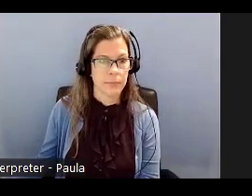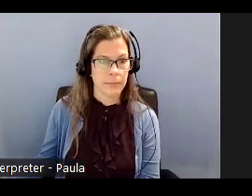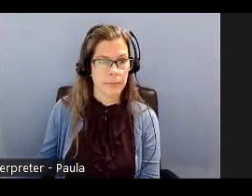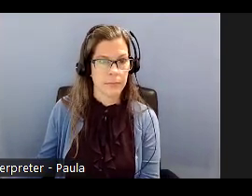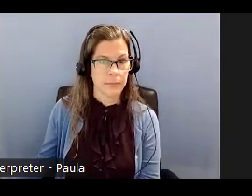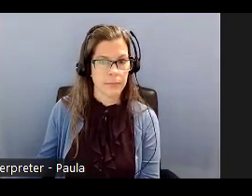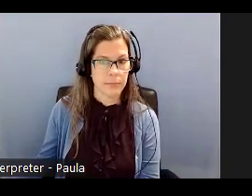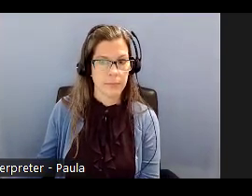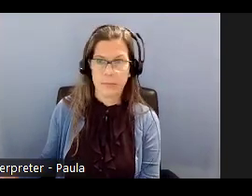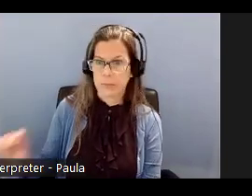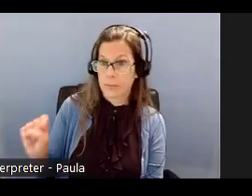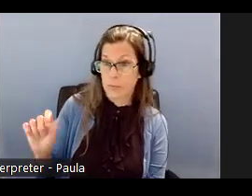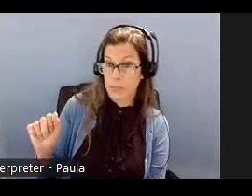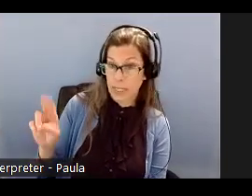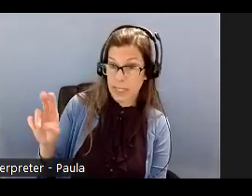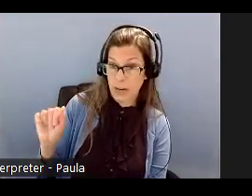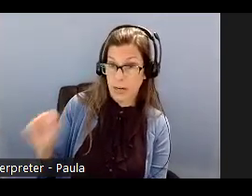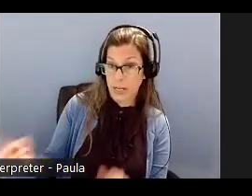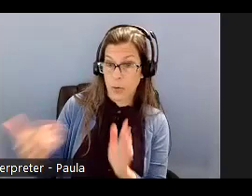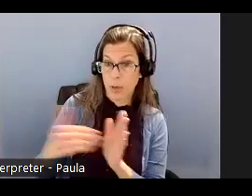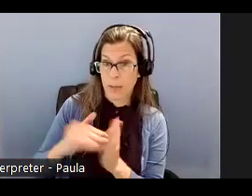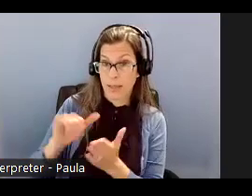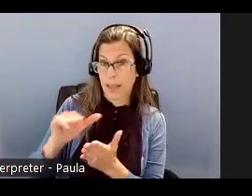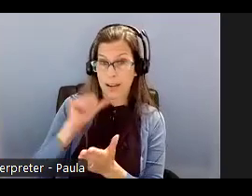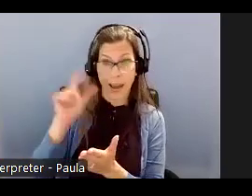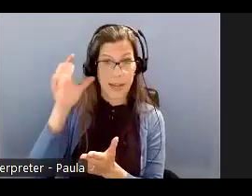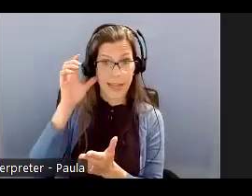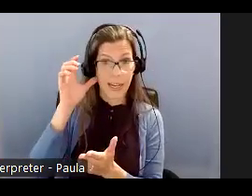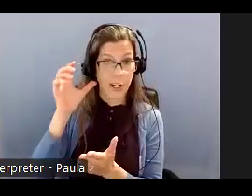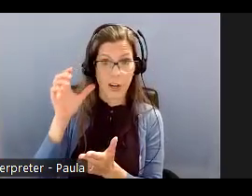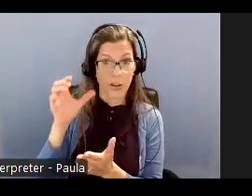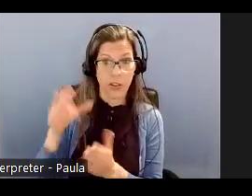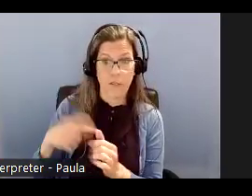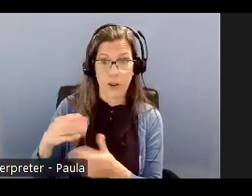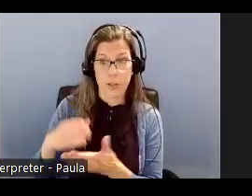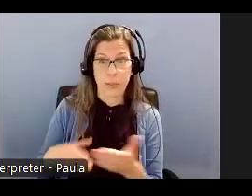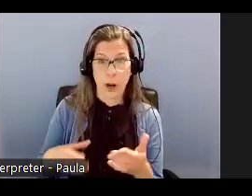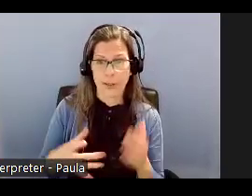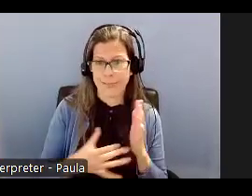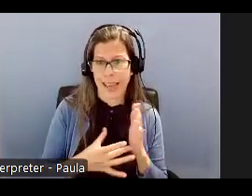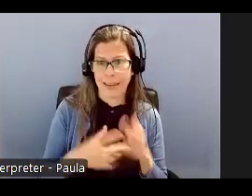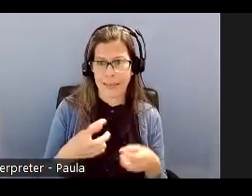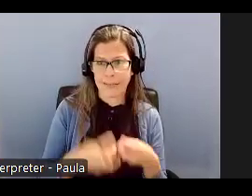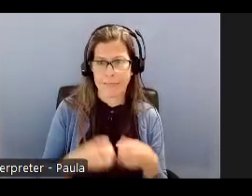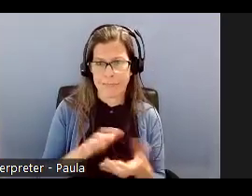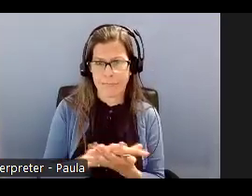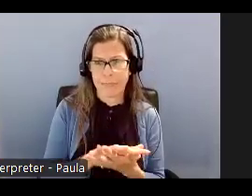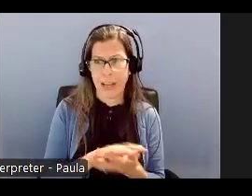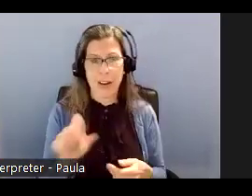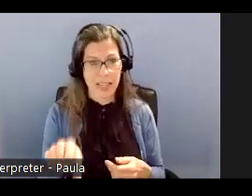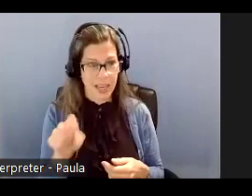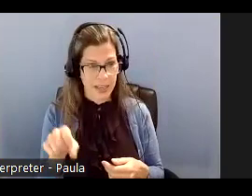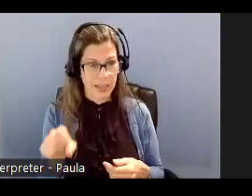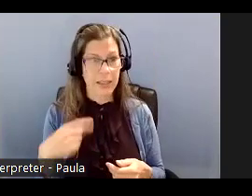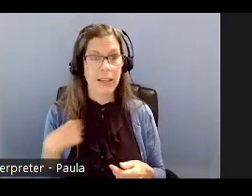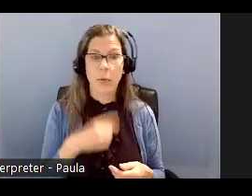Sarah, could you repeat that? I did not hear the first part there. I'm having some. Yeah, that's okay. Yeah, no Um, problem. So we